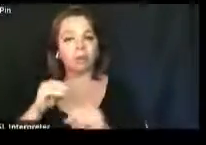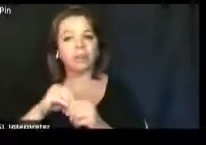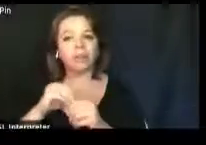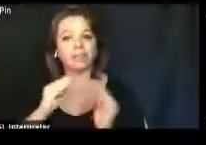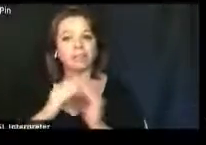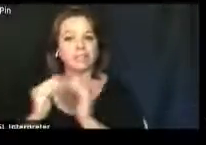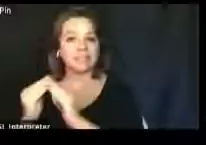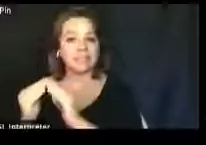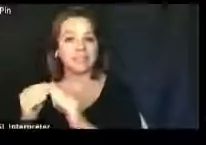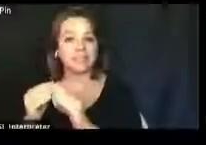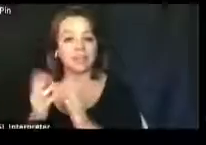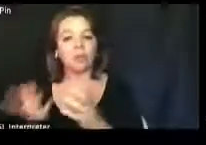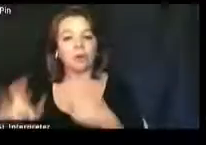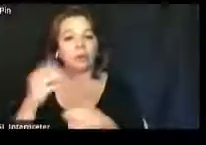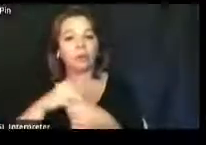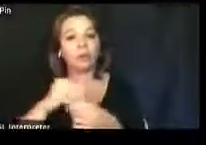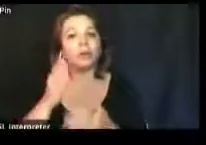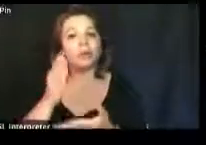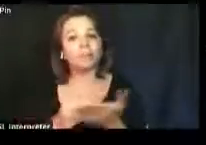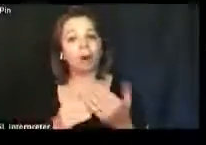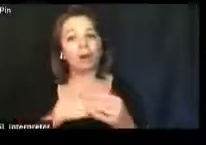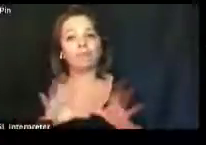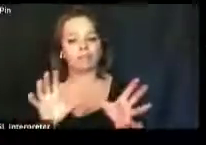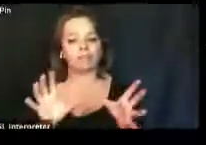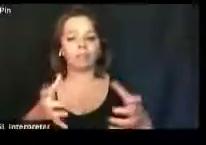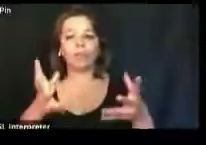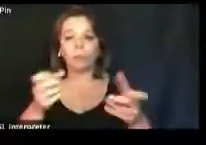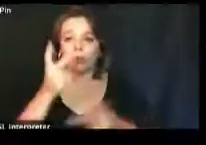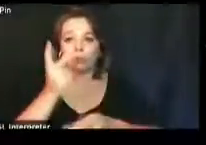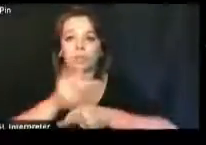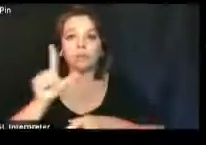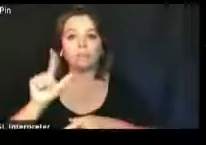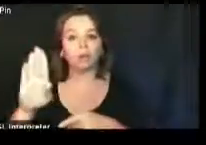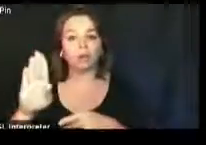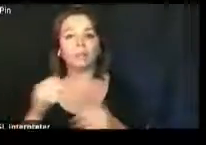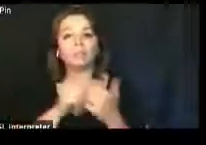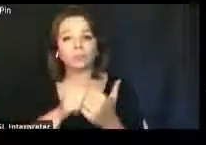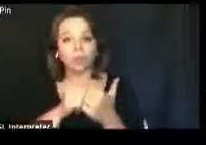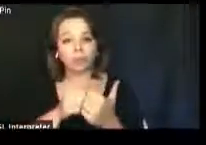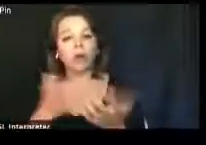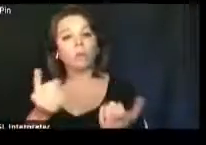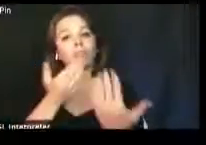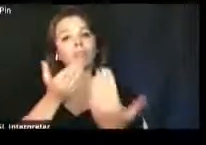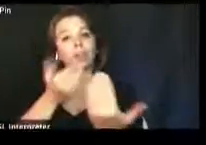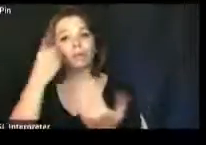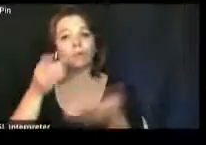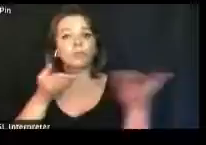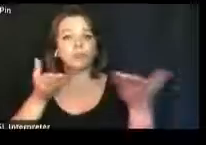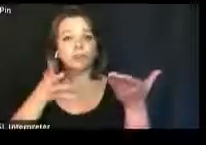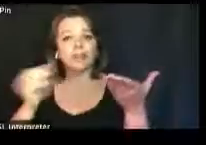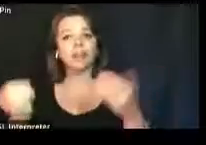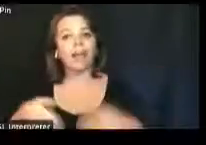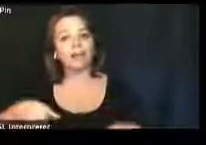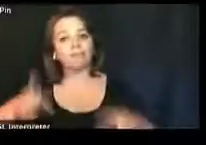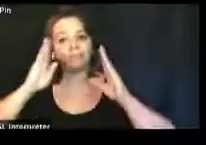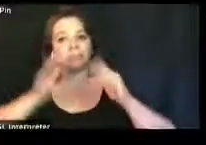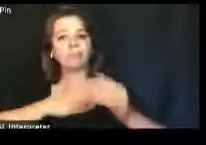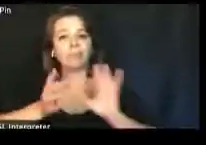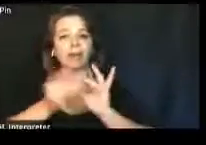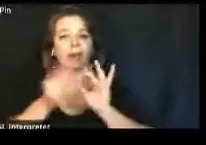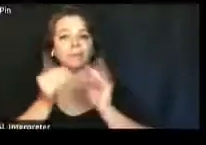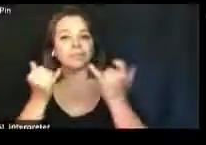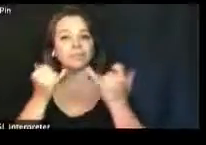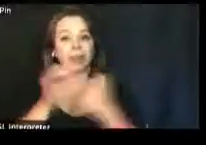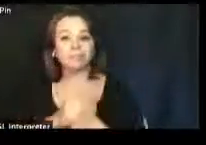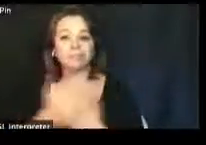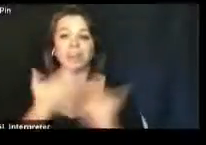of the coalition to keep Long Beach together. I want to thank you for serving and hearing me out. Thank